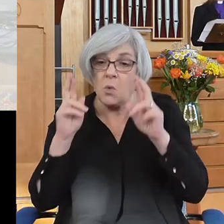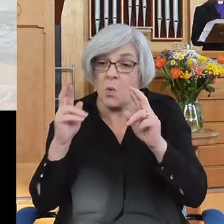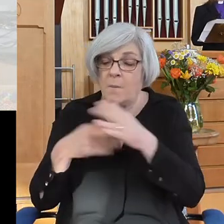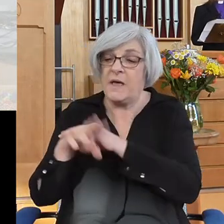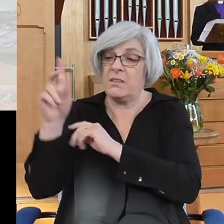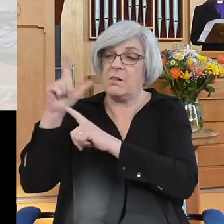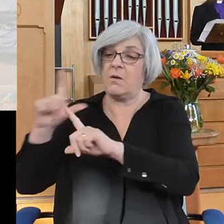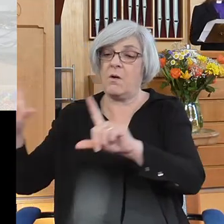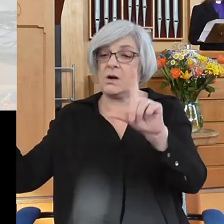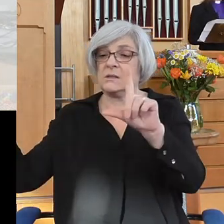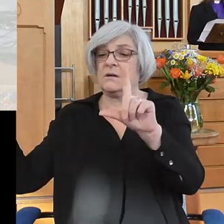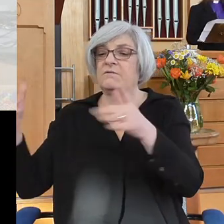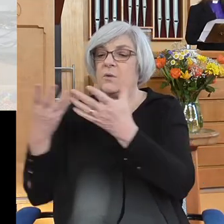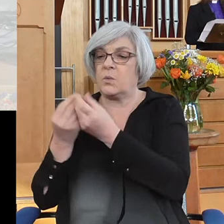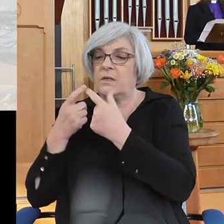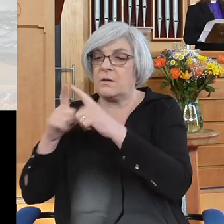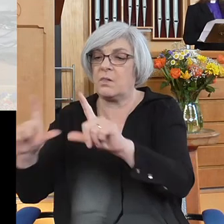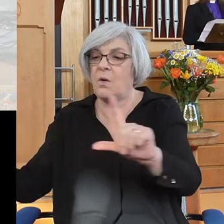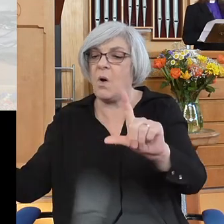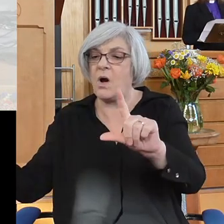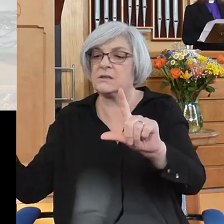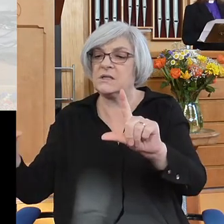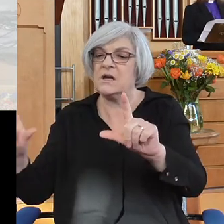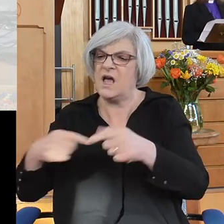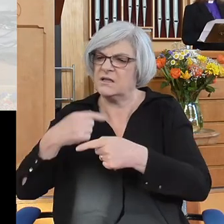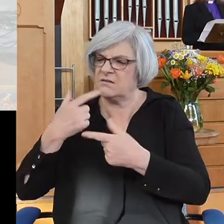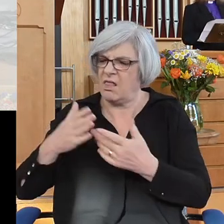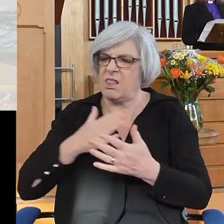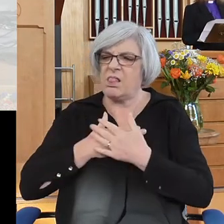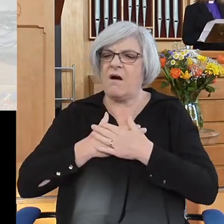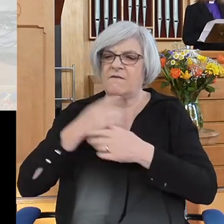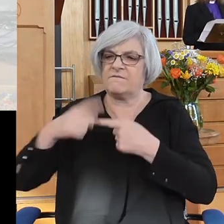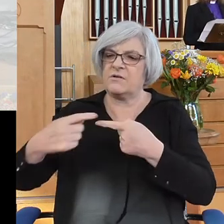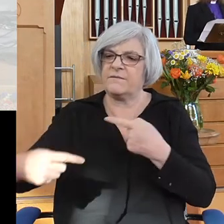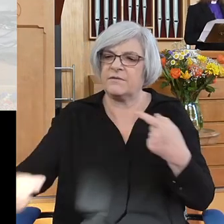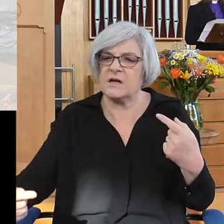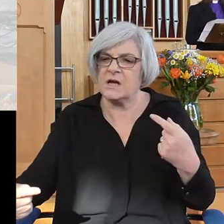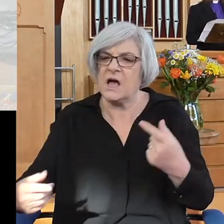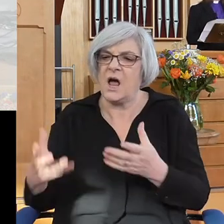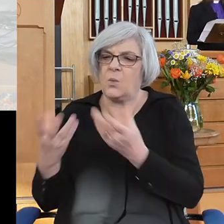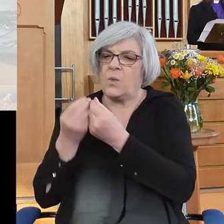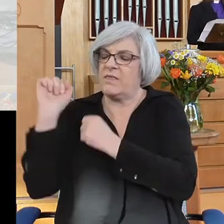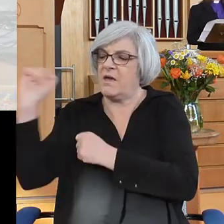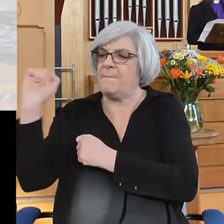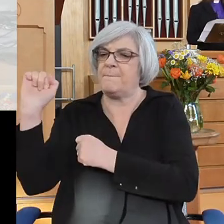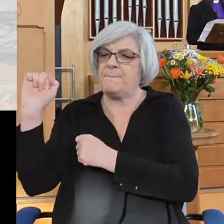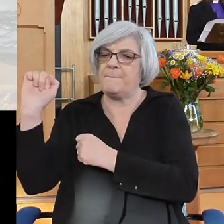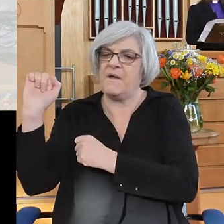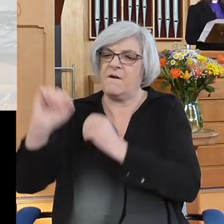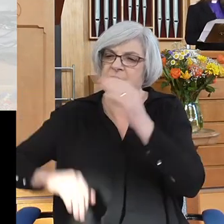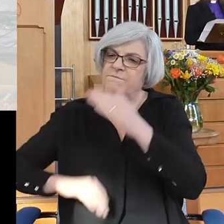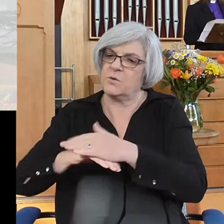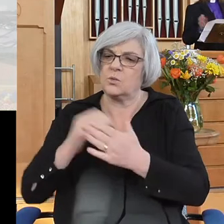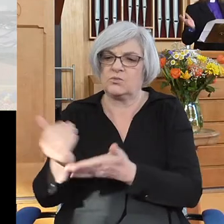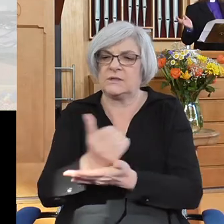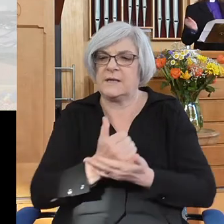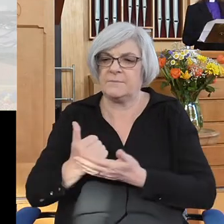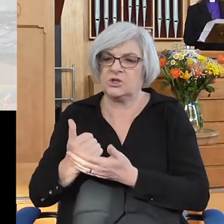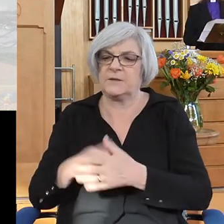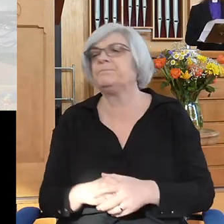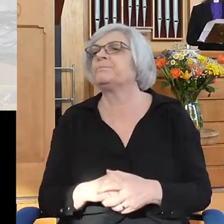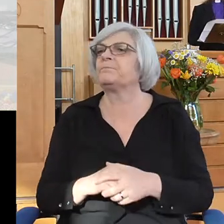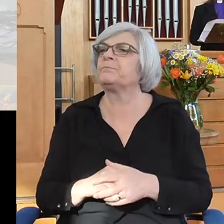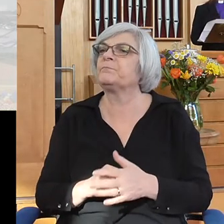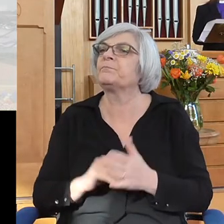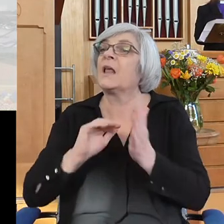Lord, for with the Lord is unfailing love, and with him is full redemption. Let's sing to